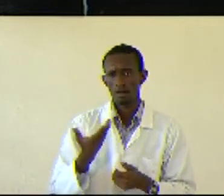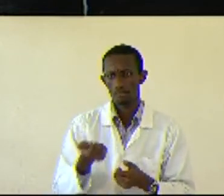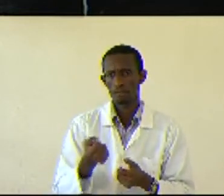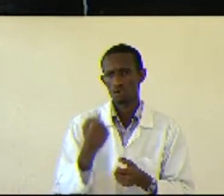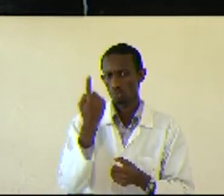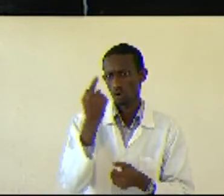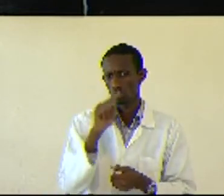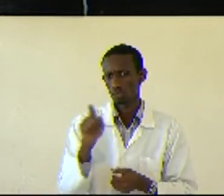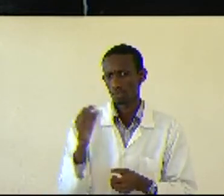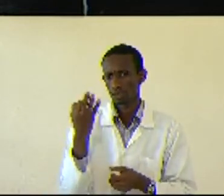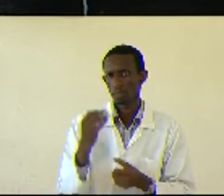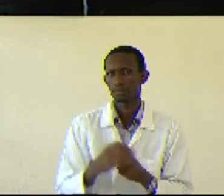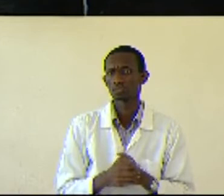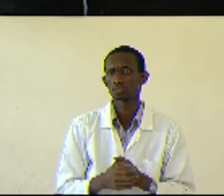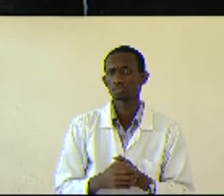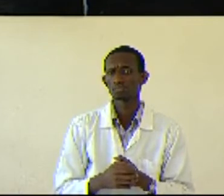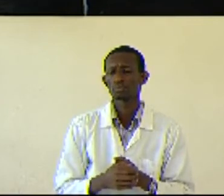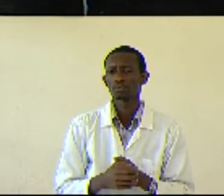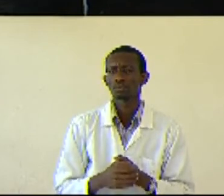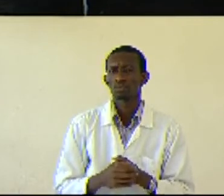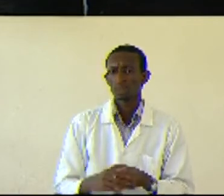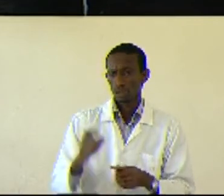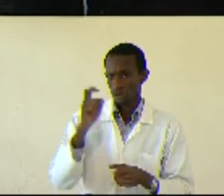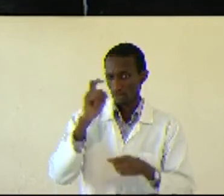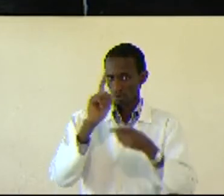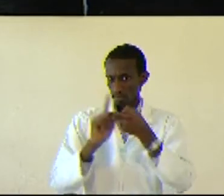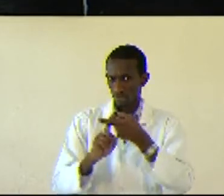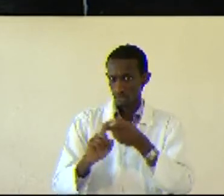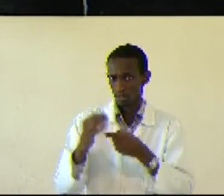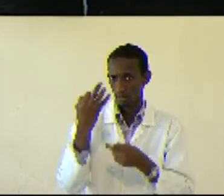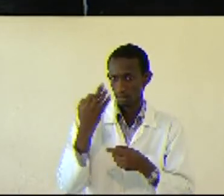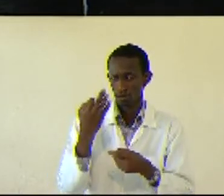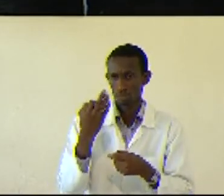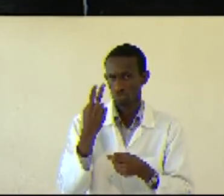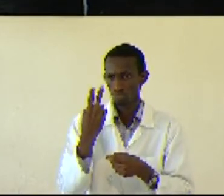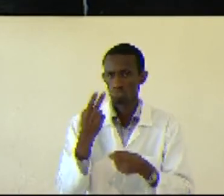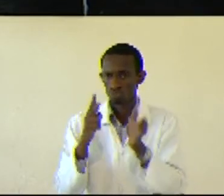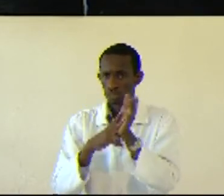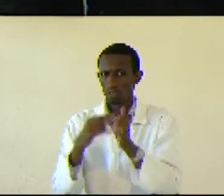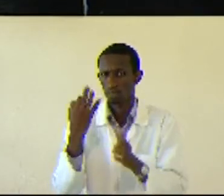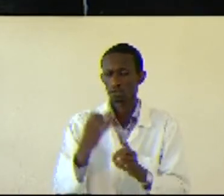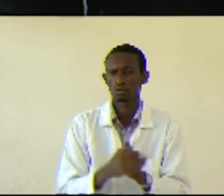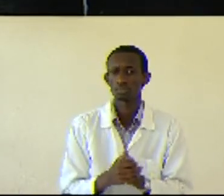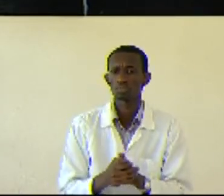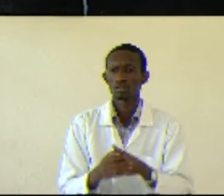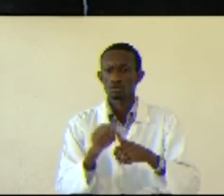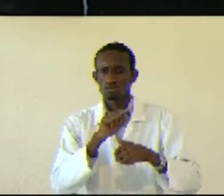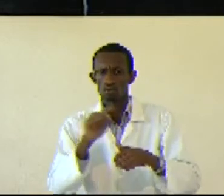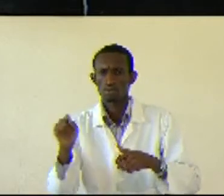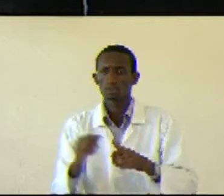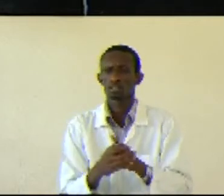1/3. Derivative of 3x plus 2 is 3 divided by 3x plus